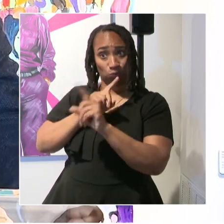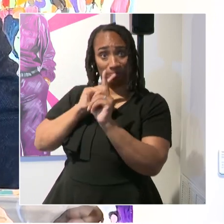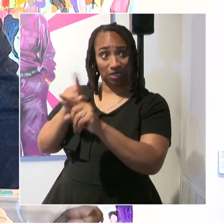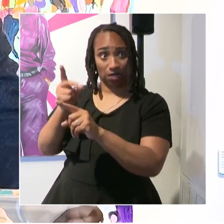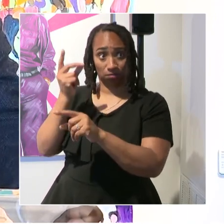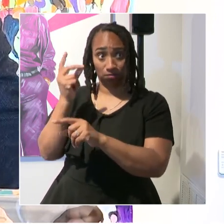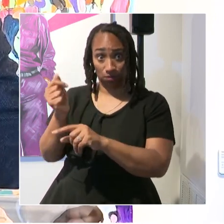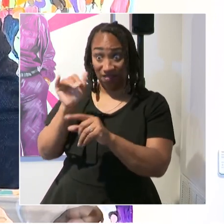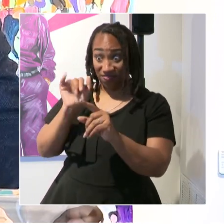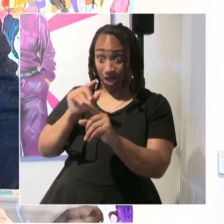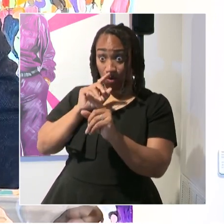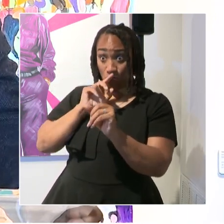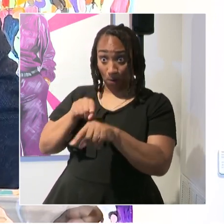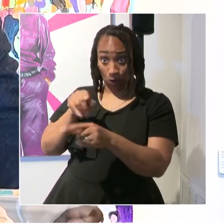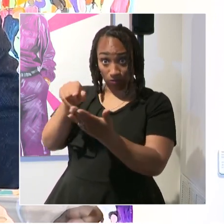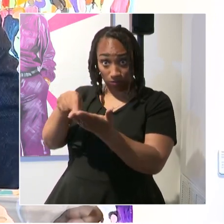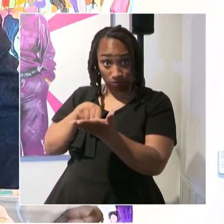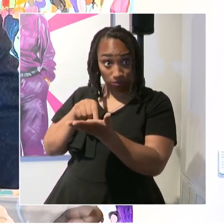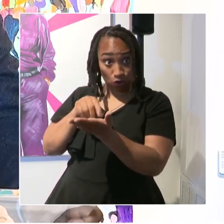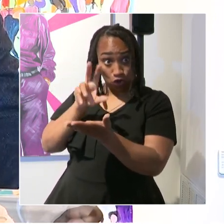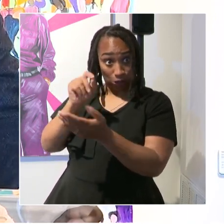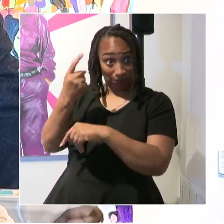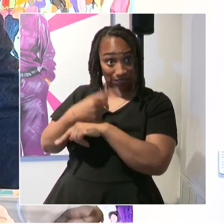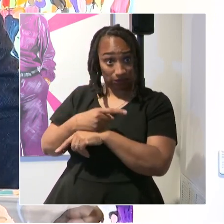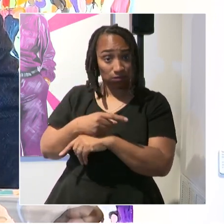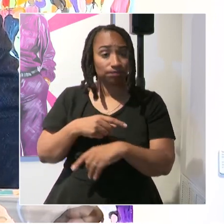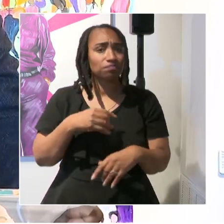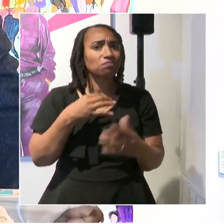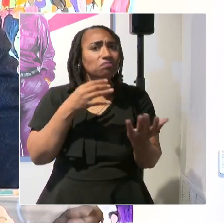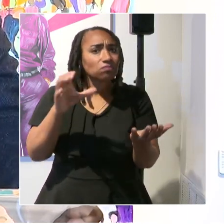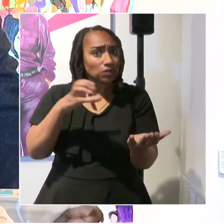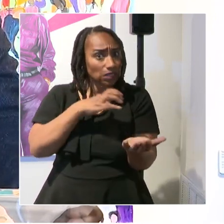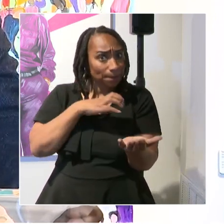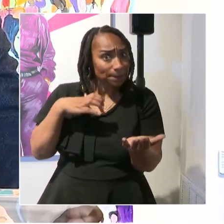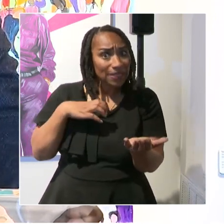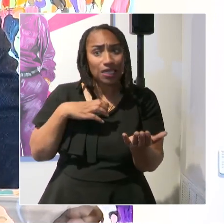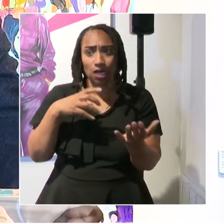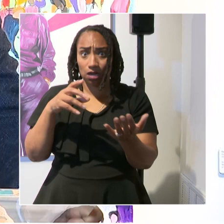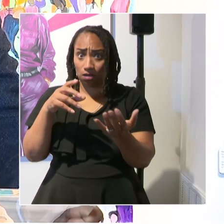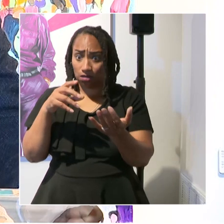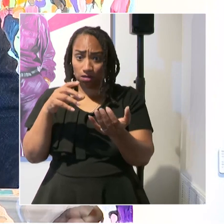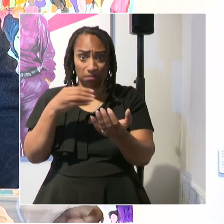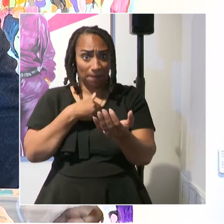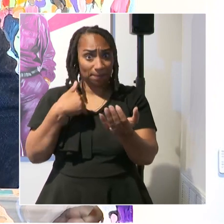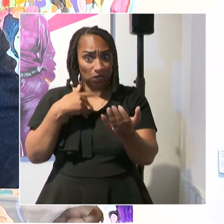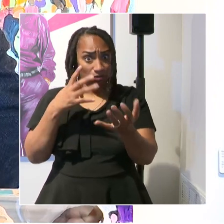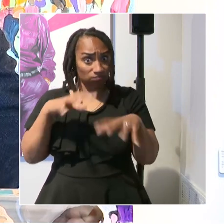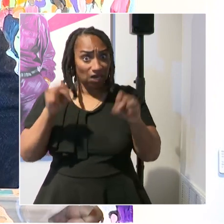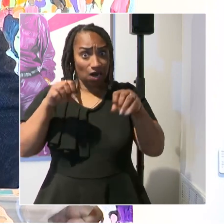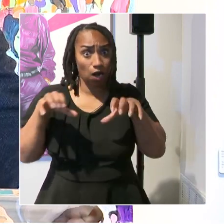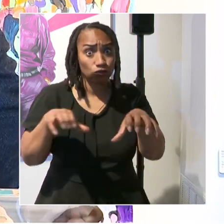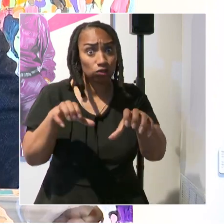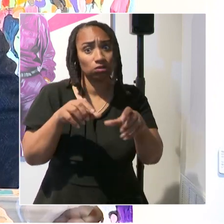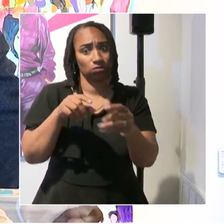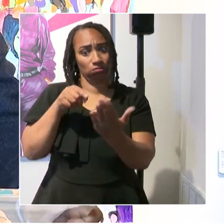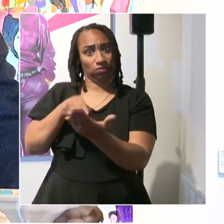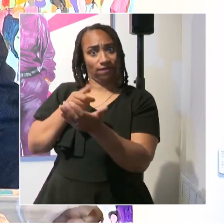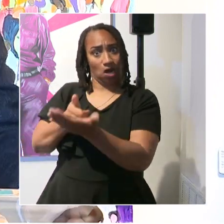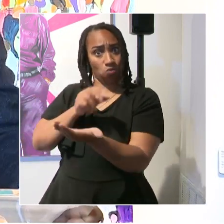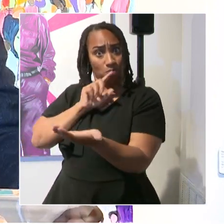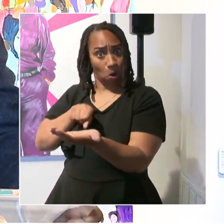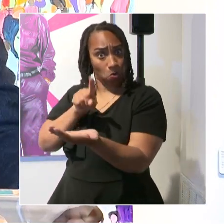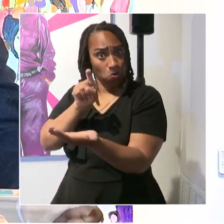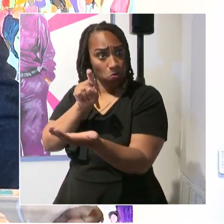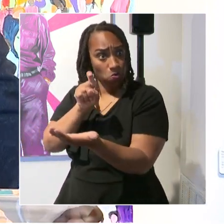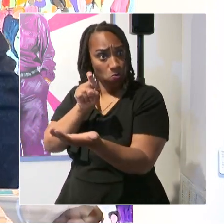take any action before that 30 days, or are you required to wait for his answer to that 30-day period